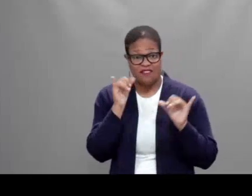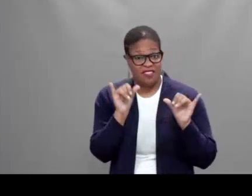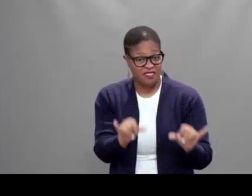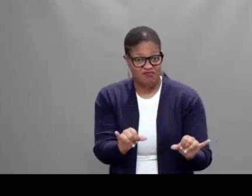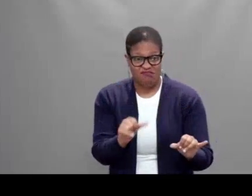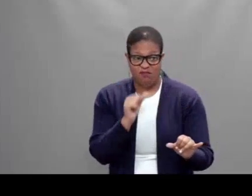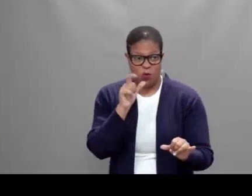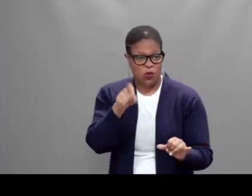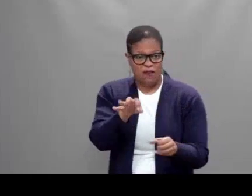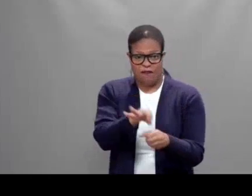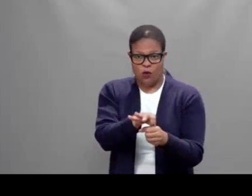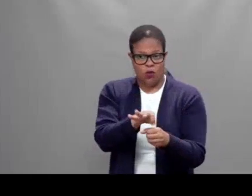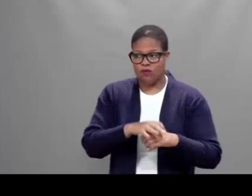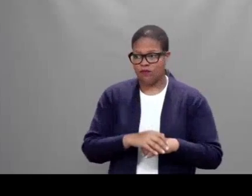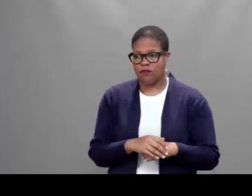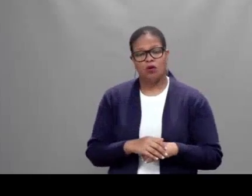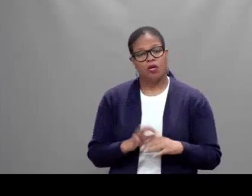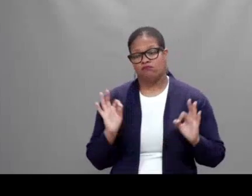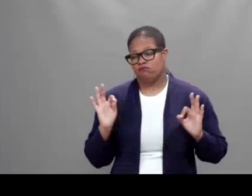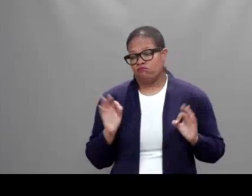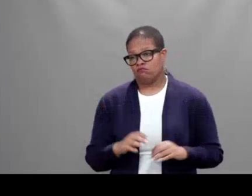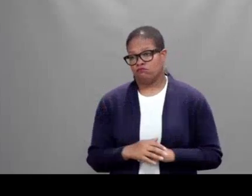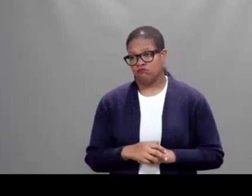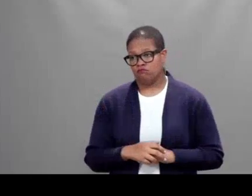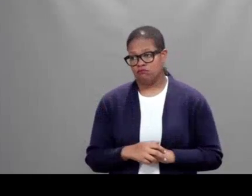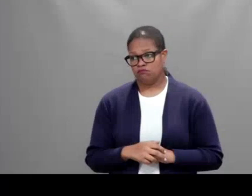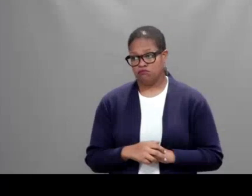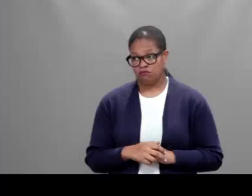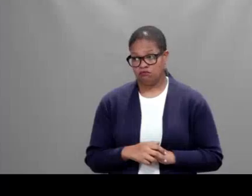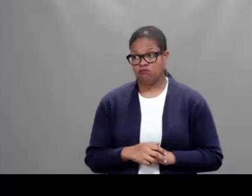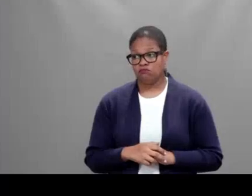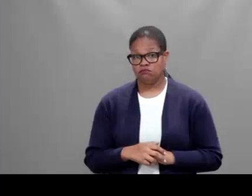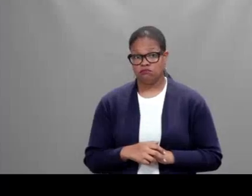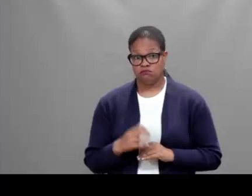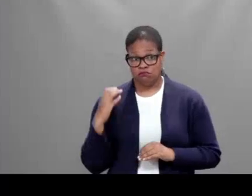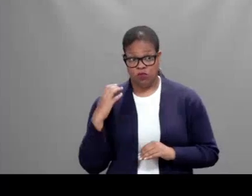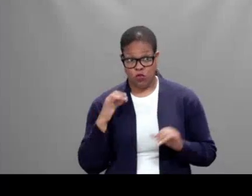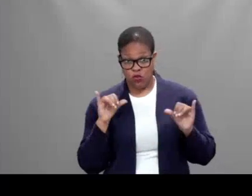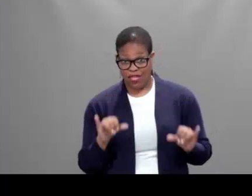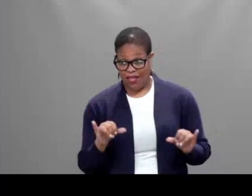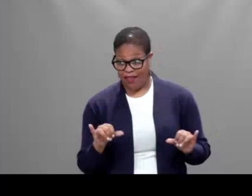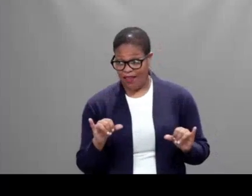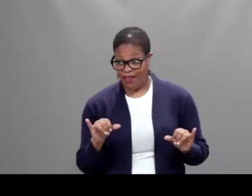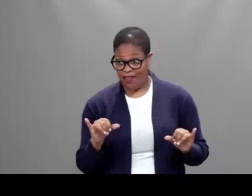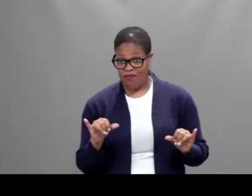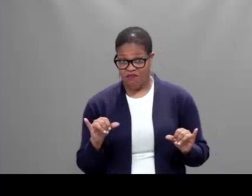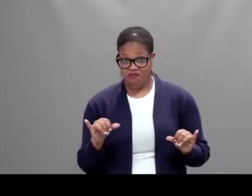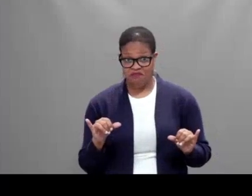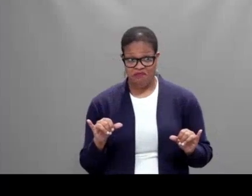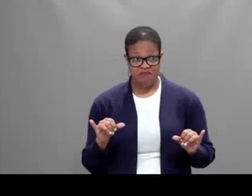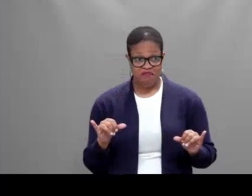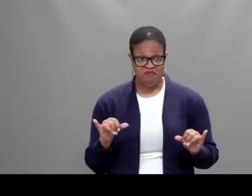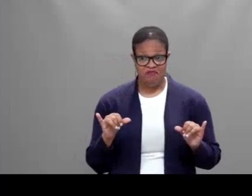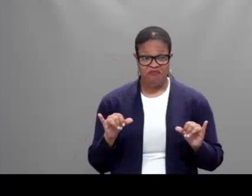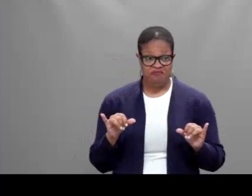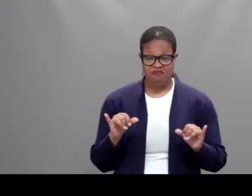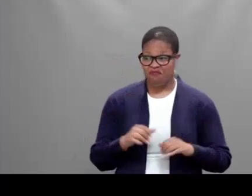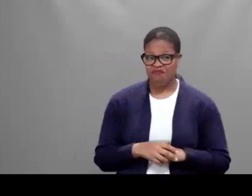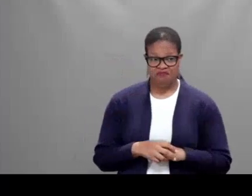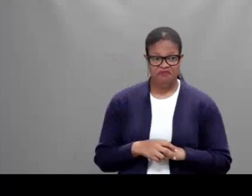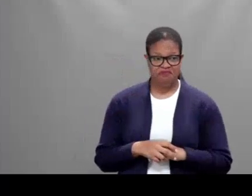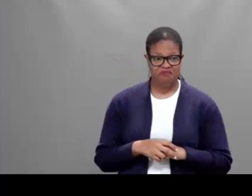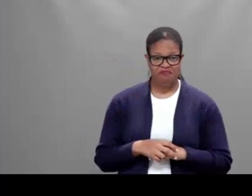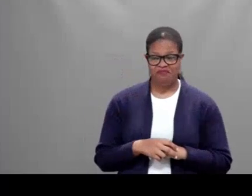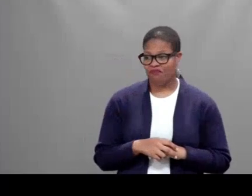keep it the same, then you're fine. Yep. We're good. So I guess we'll stay the same. Yes, let me take them into closed session